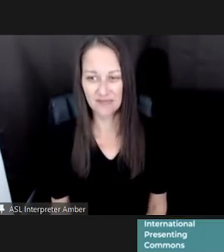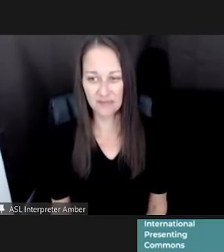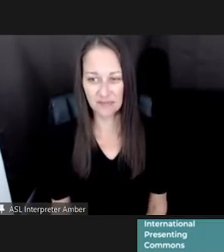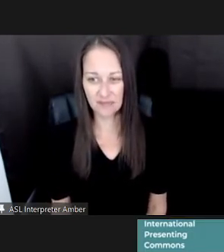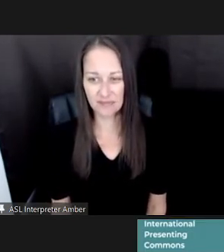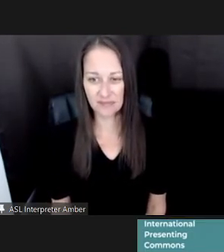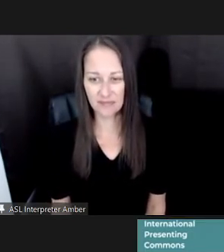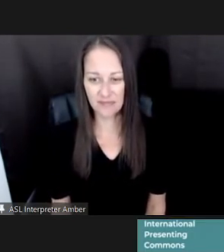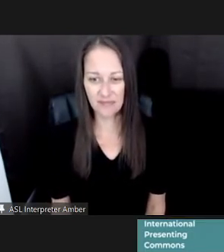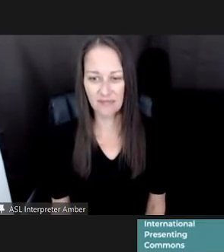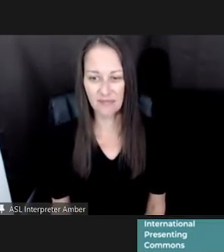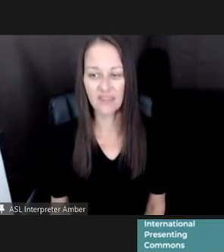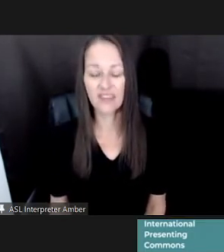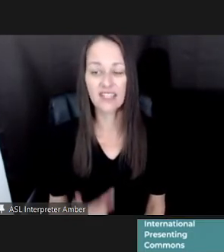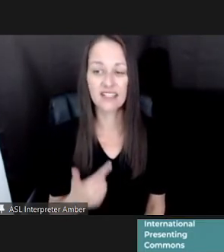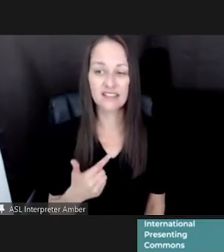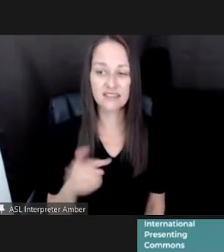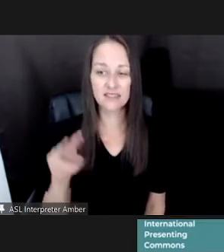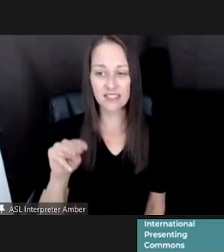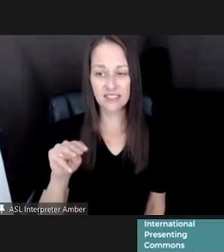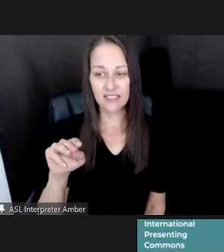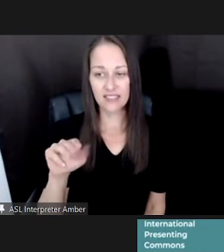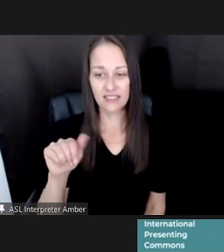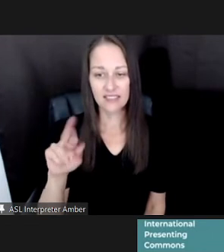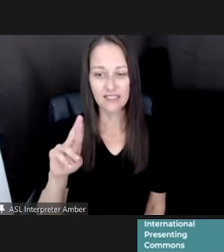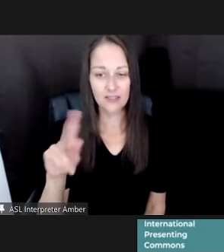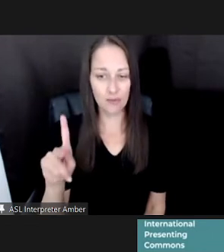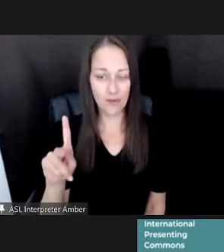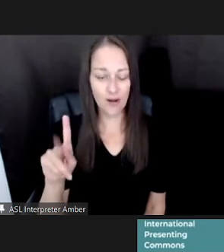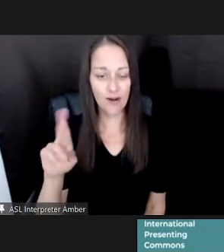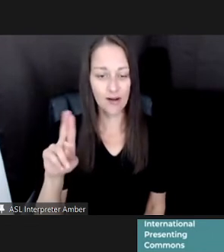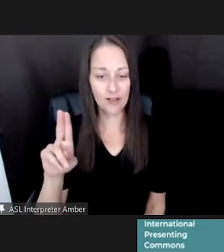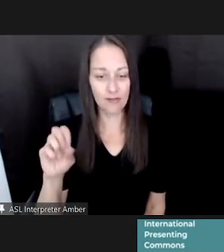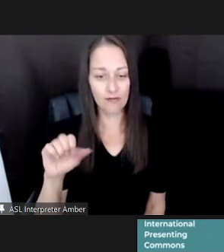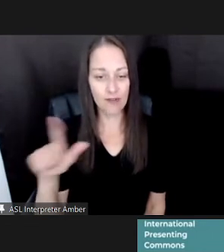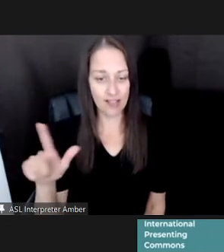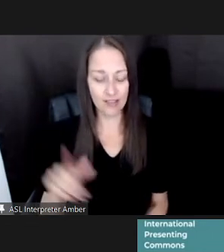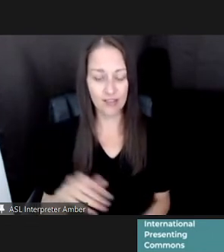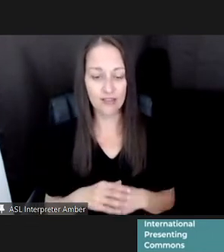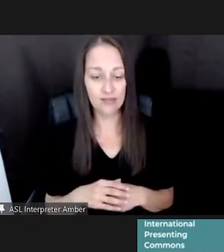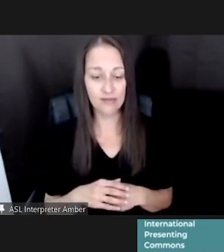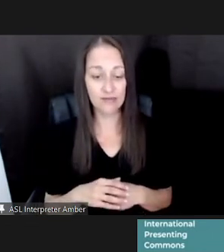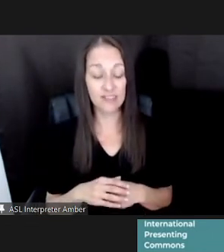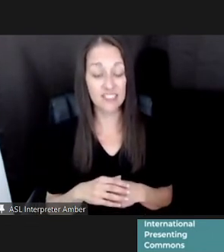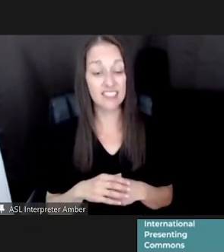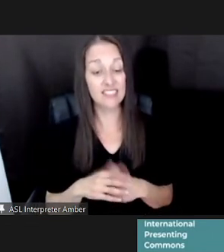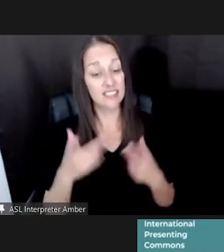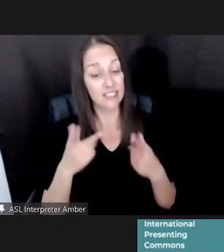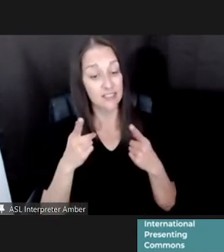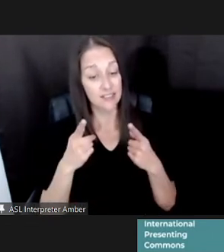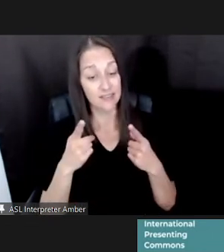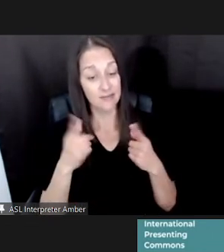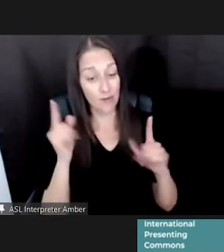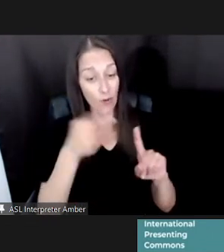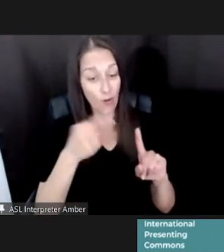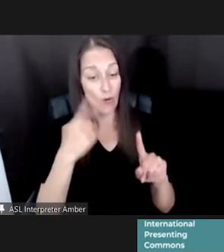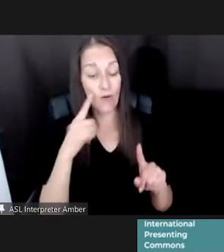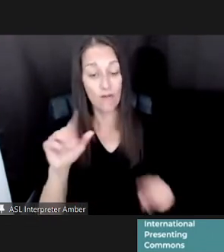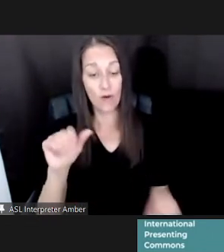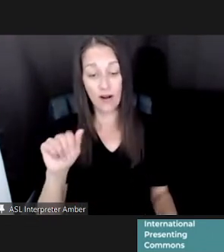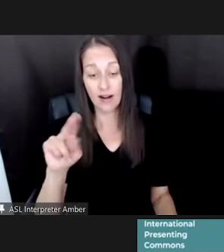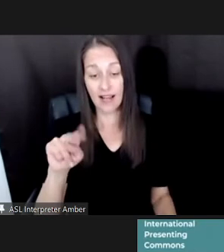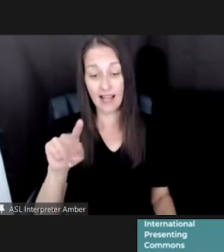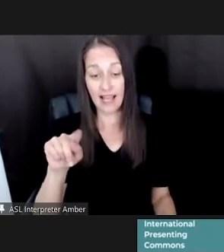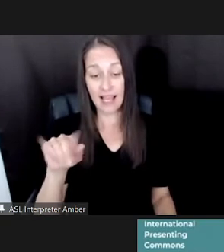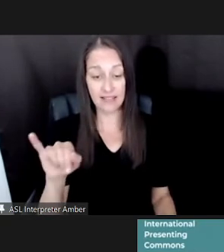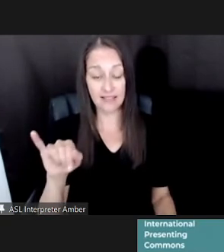Well, I think, trying to make an anti-racist organization is a big